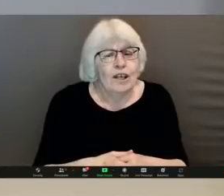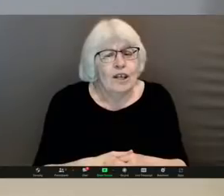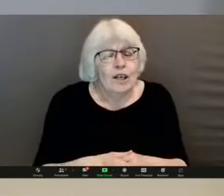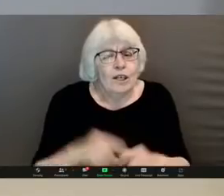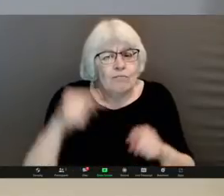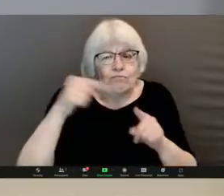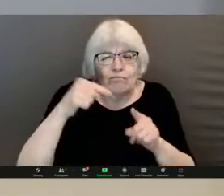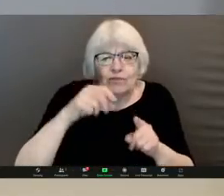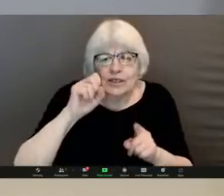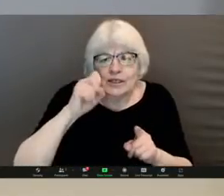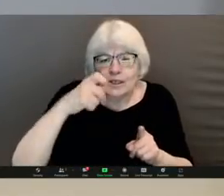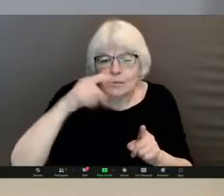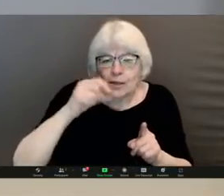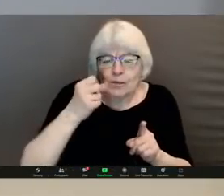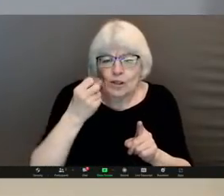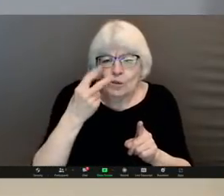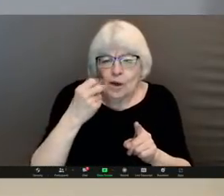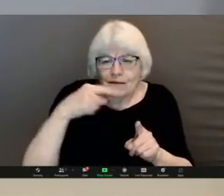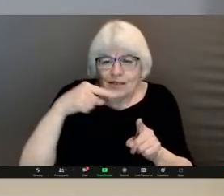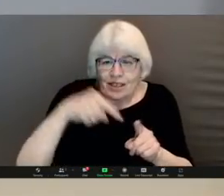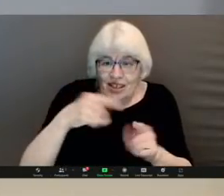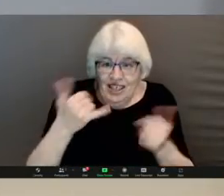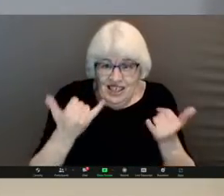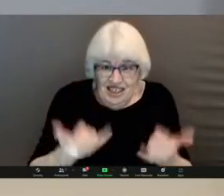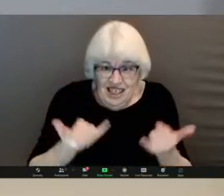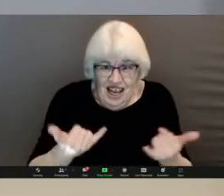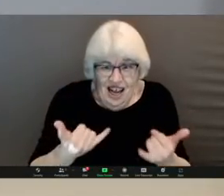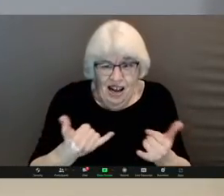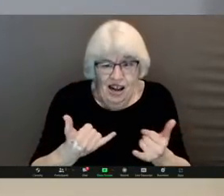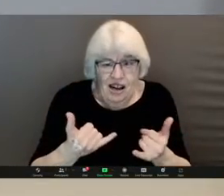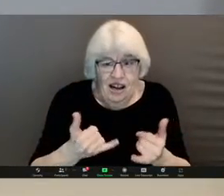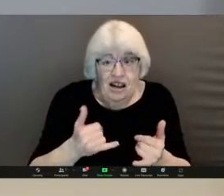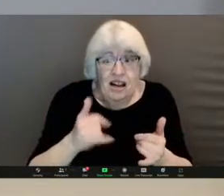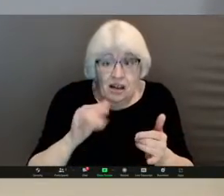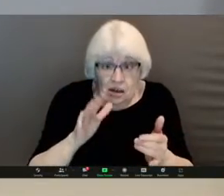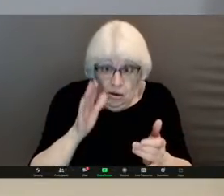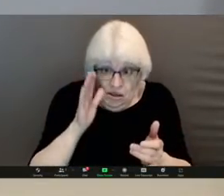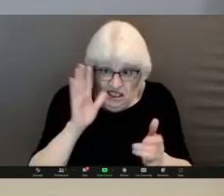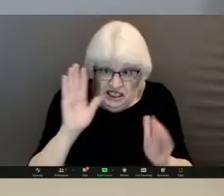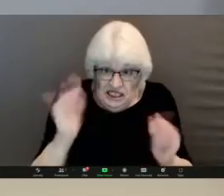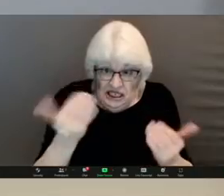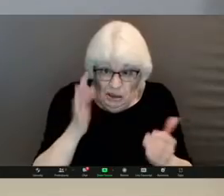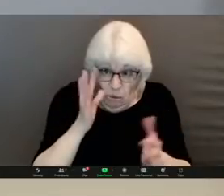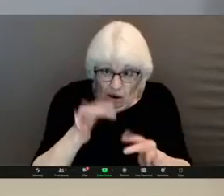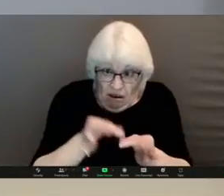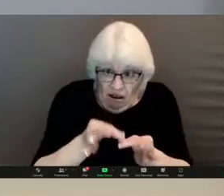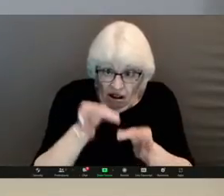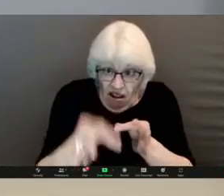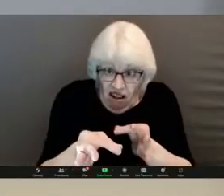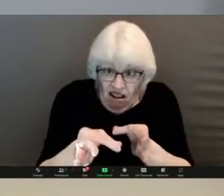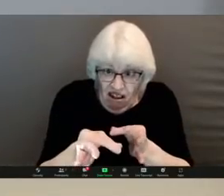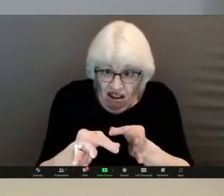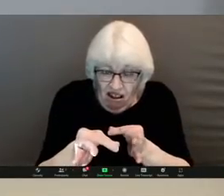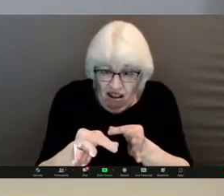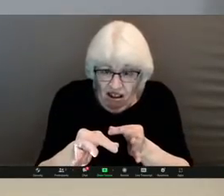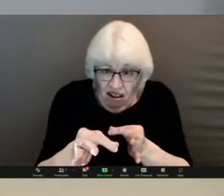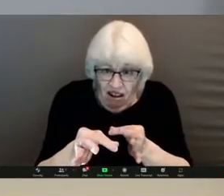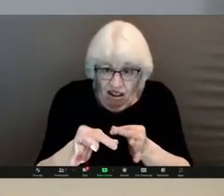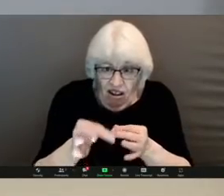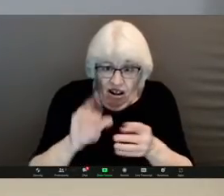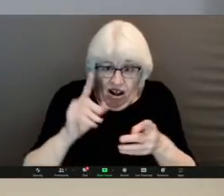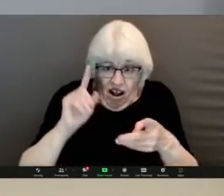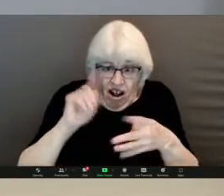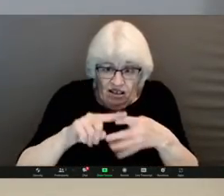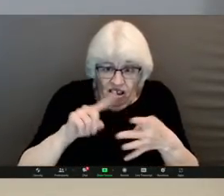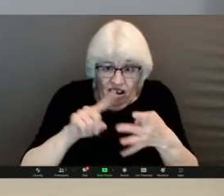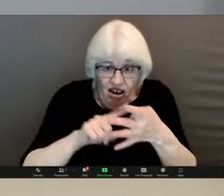sort of moved into the mid-October in terms of moving forward to Part 5 of the Moving Forward plan? Did I